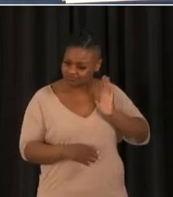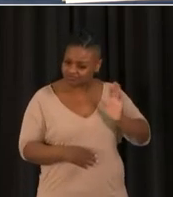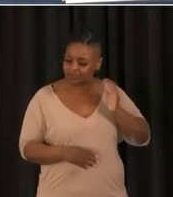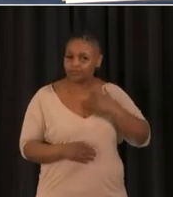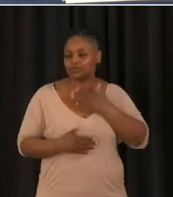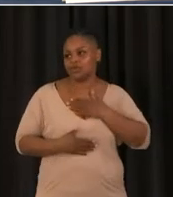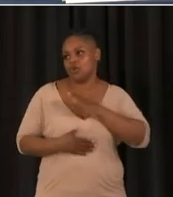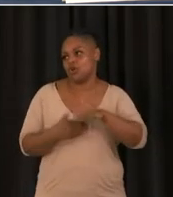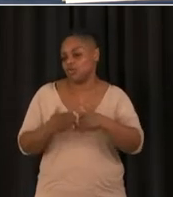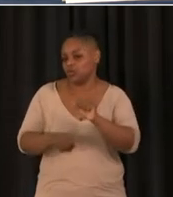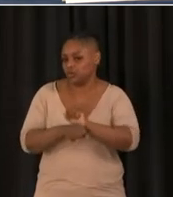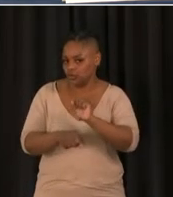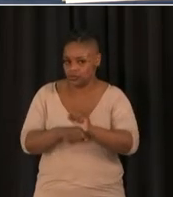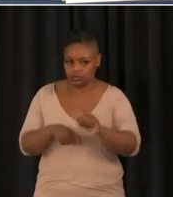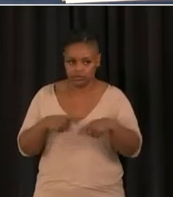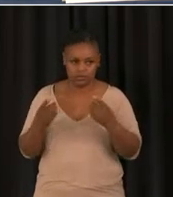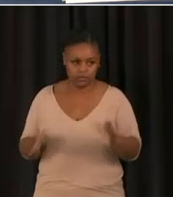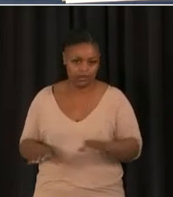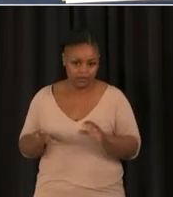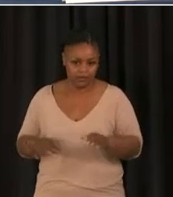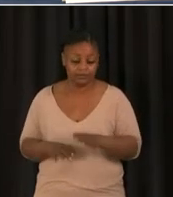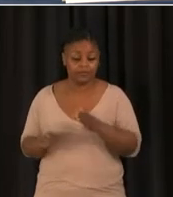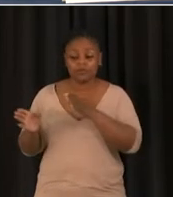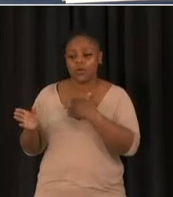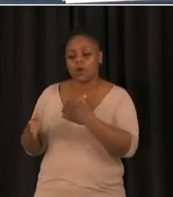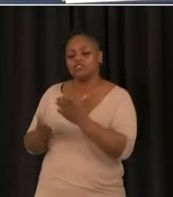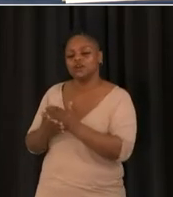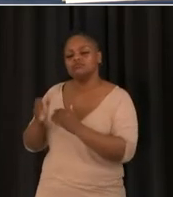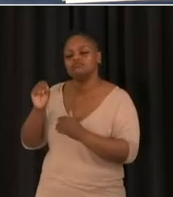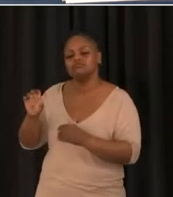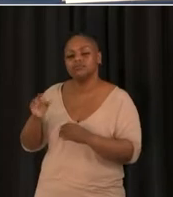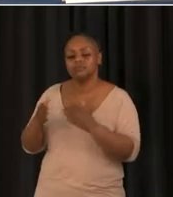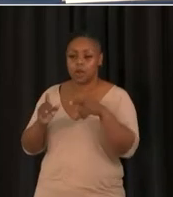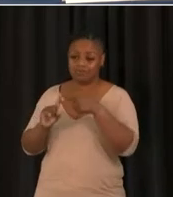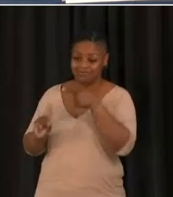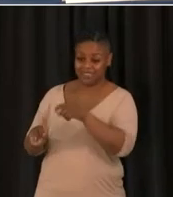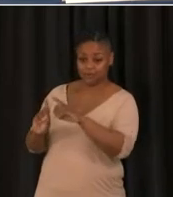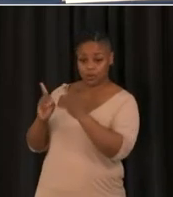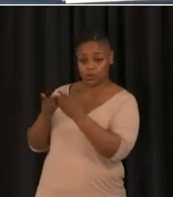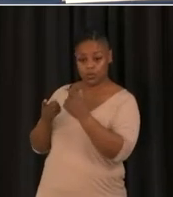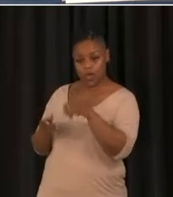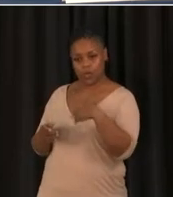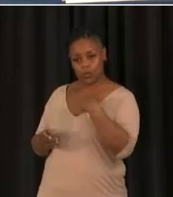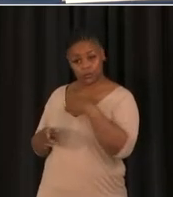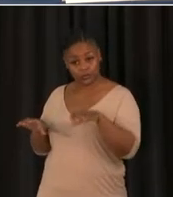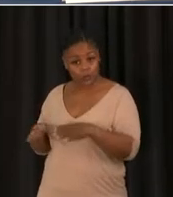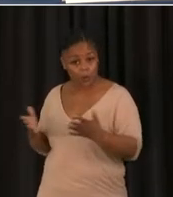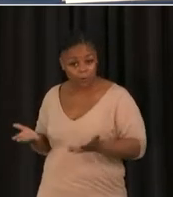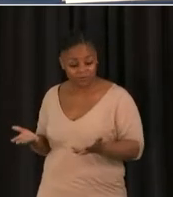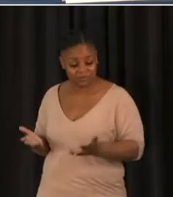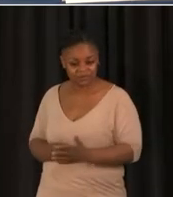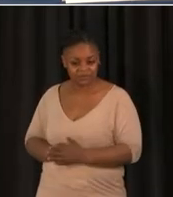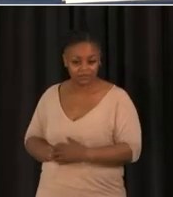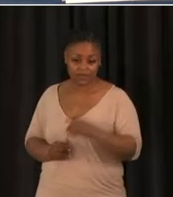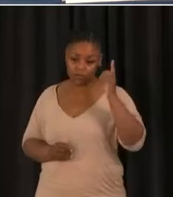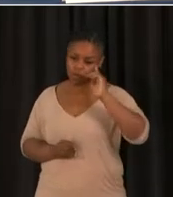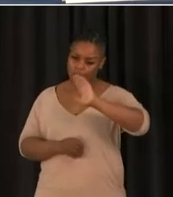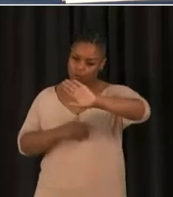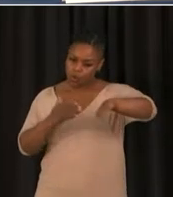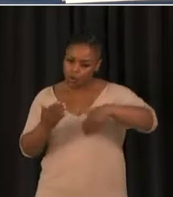you, Deputy Mayor, for your leadership and the work that you and your team have been doing to provide information and resources to district